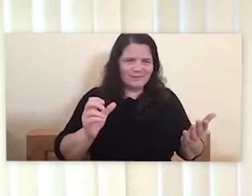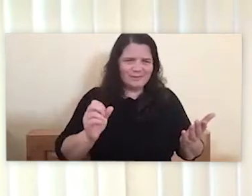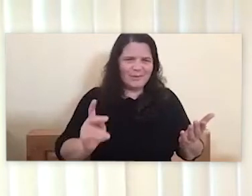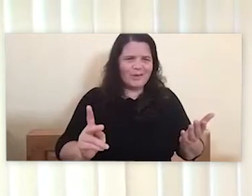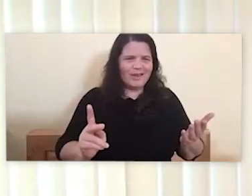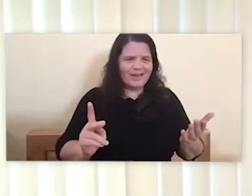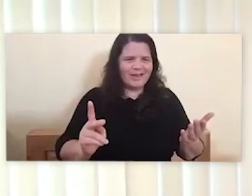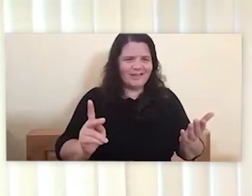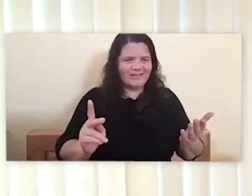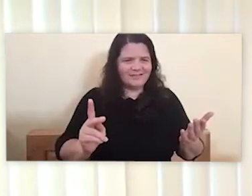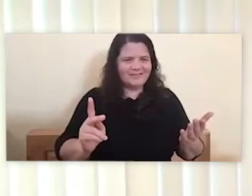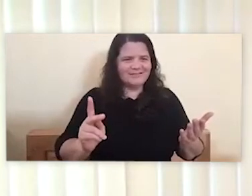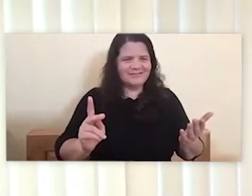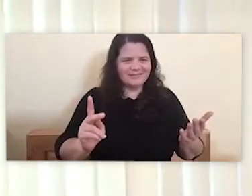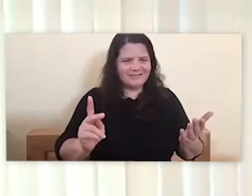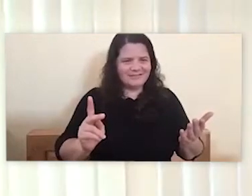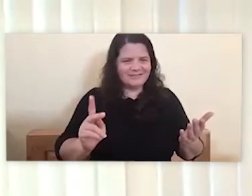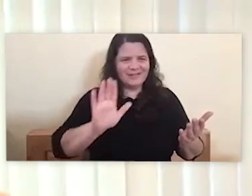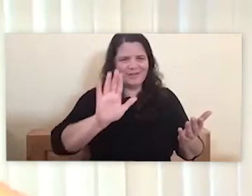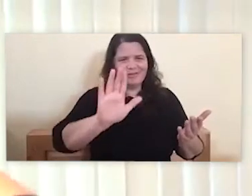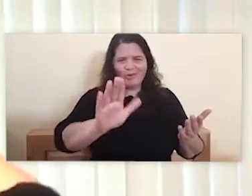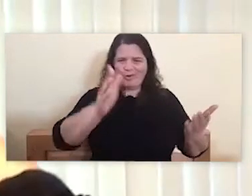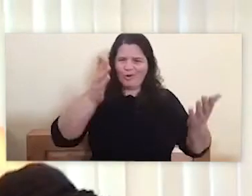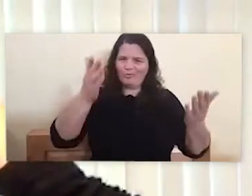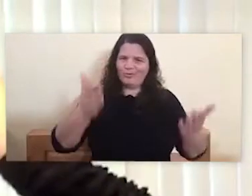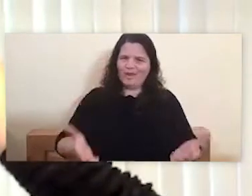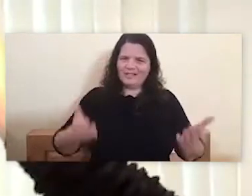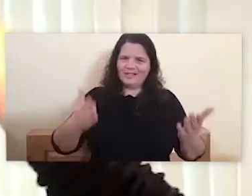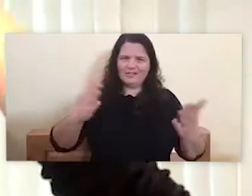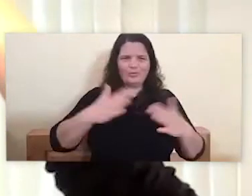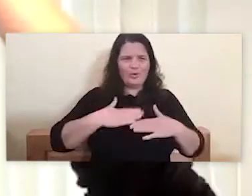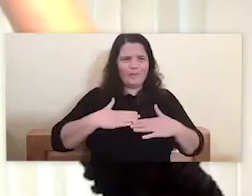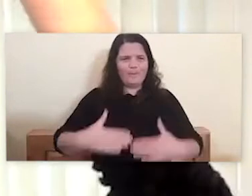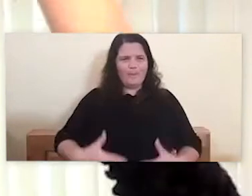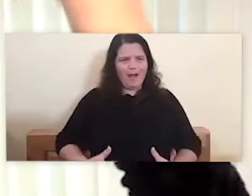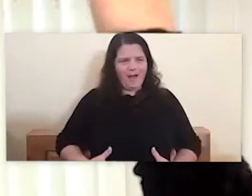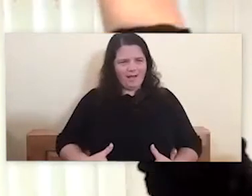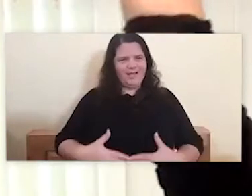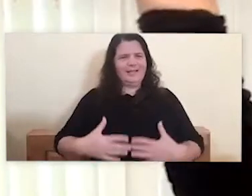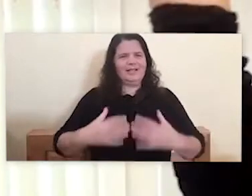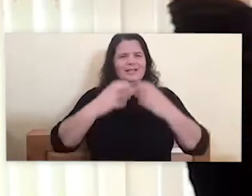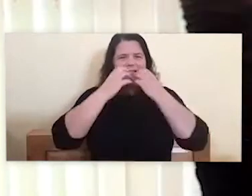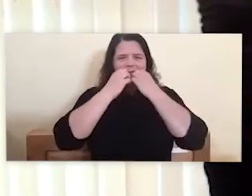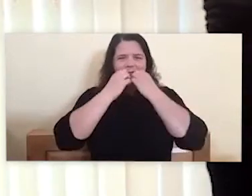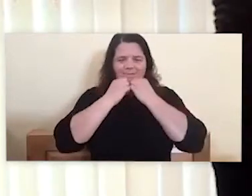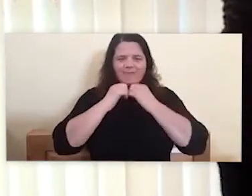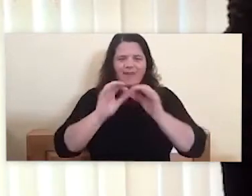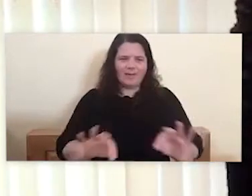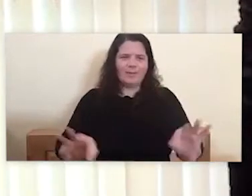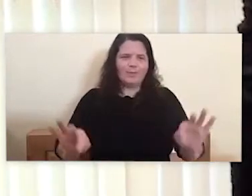that your own presence and body is valued.